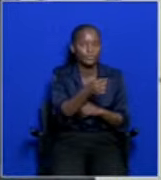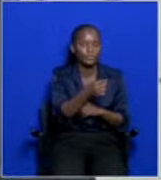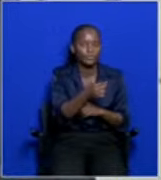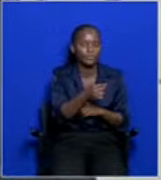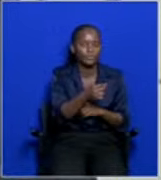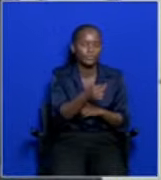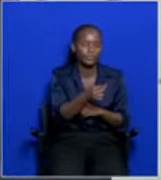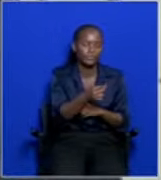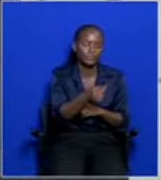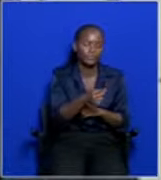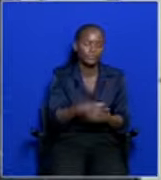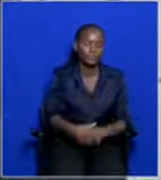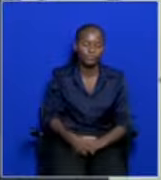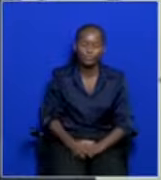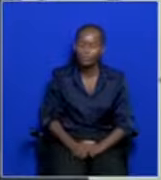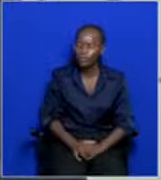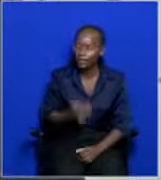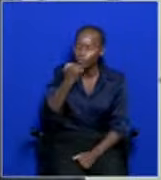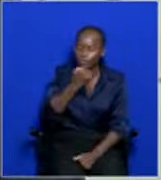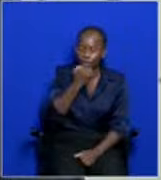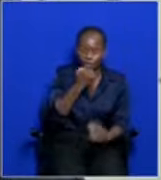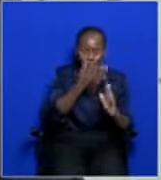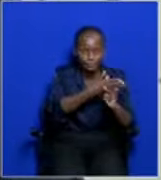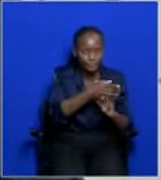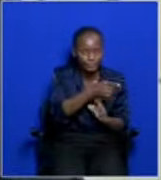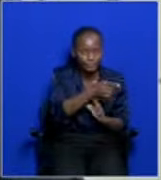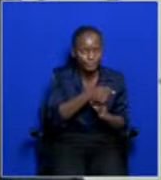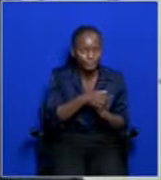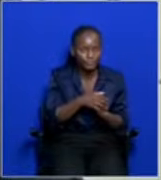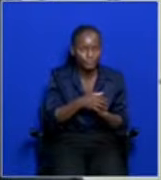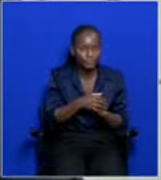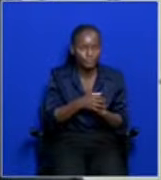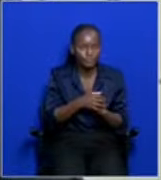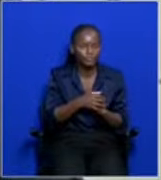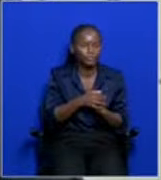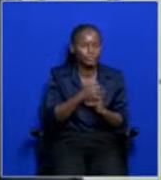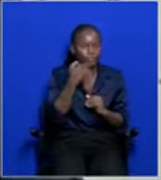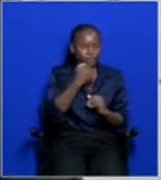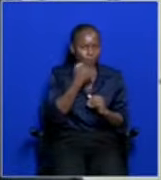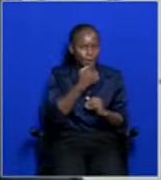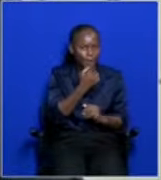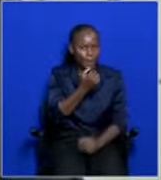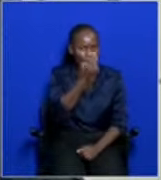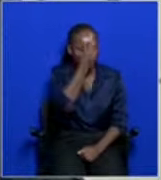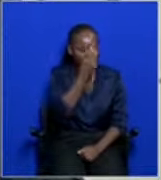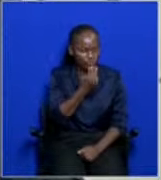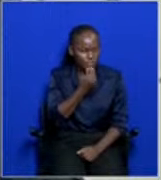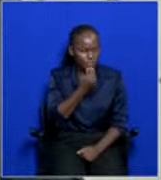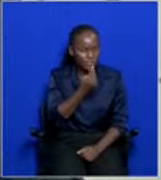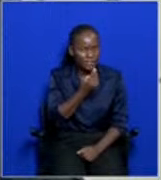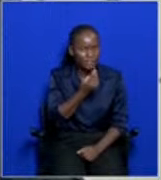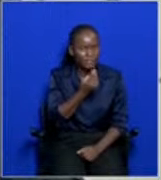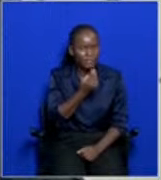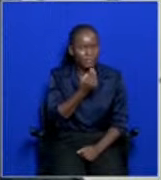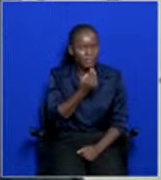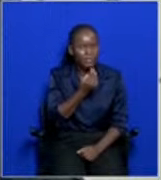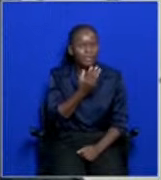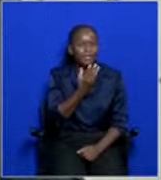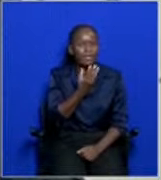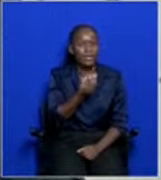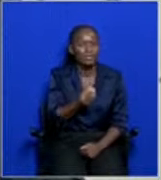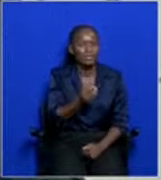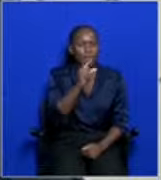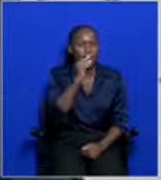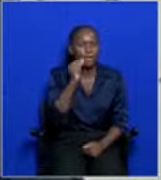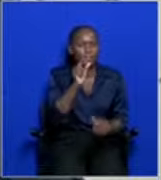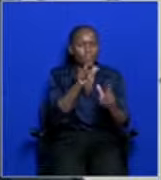Ms. Yes. These pictures, I mean, there are names of people that are in the statement of the implicated